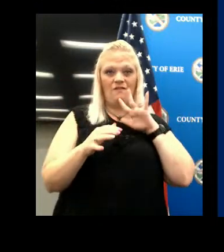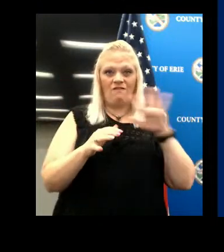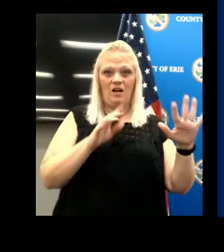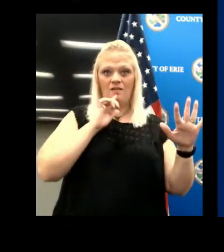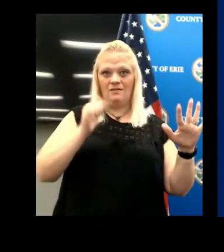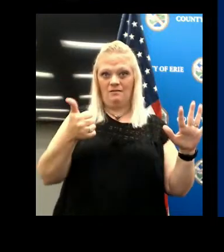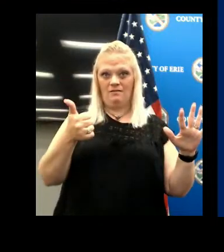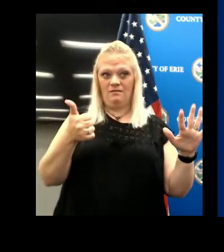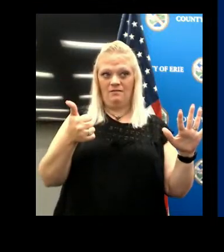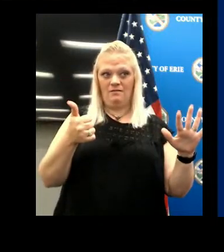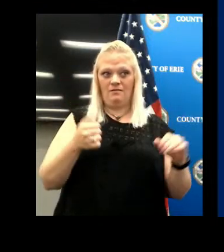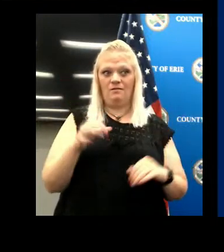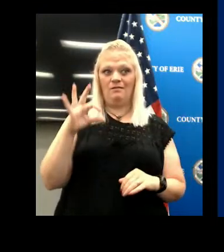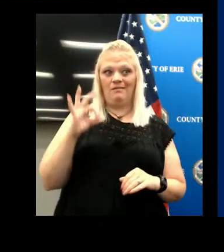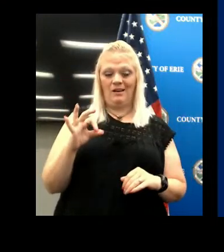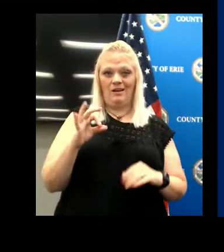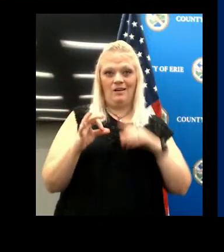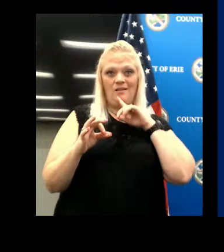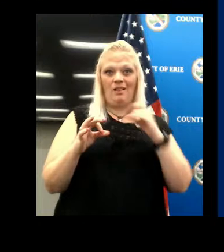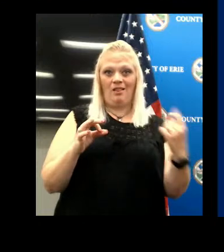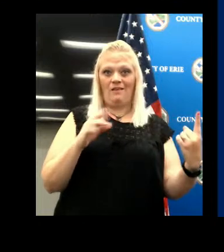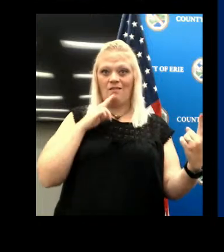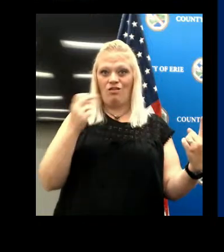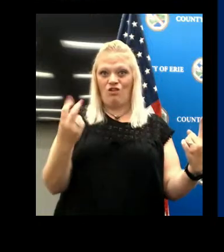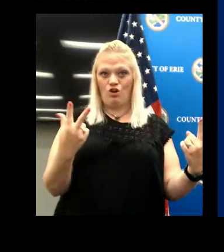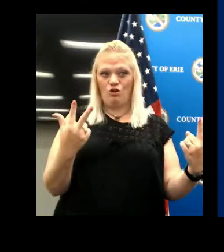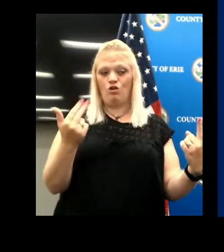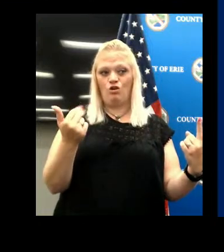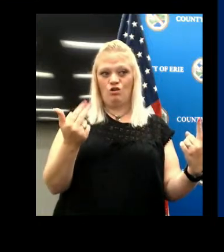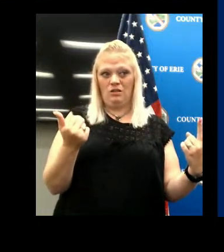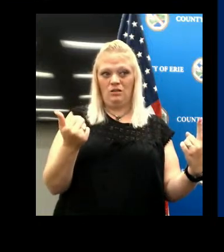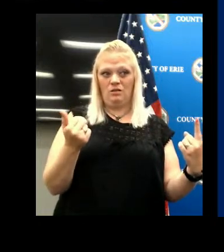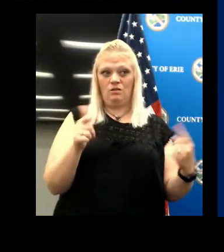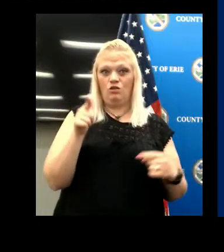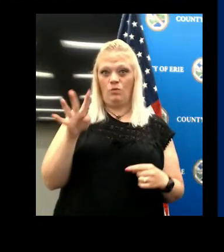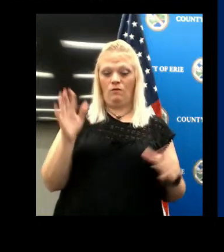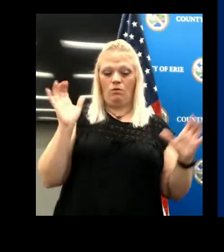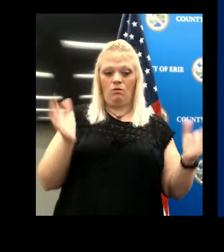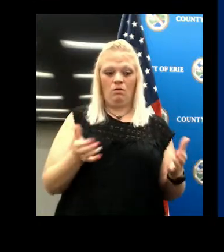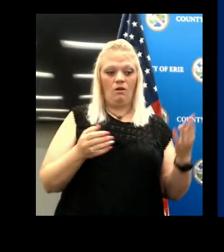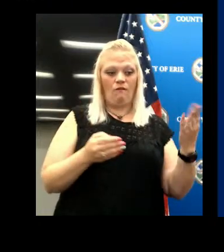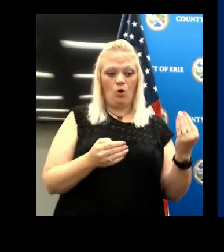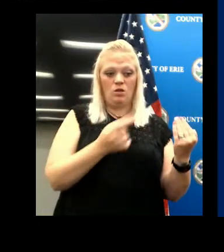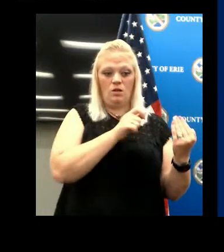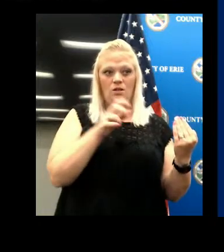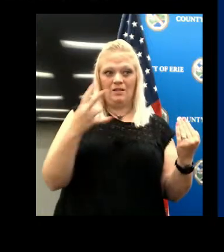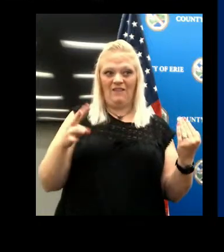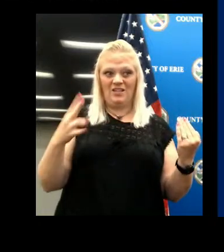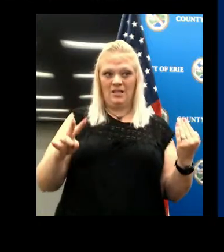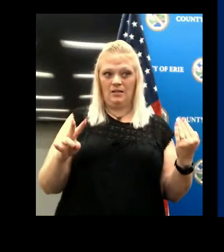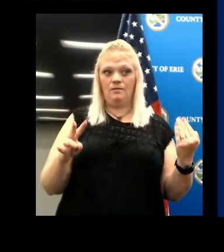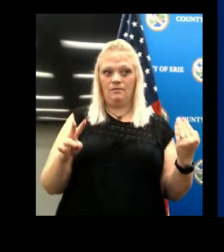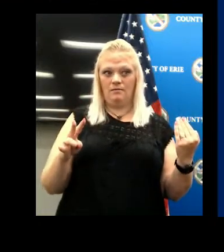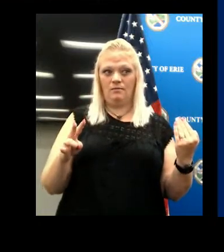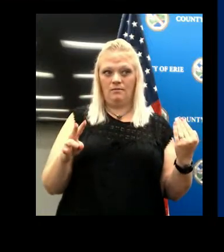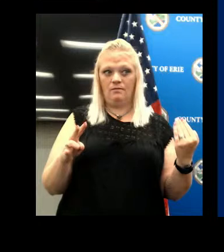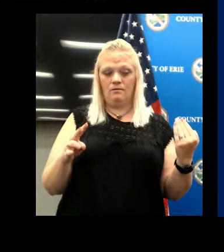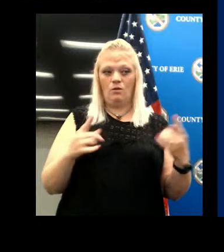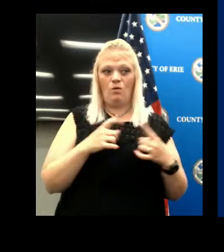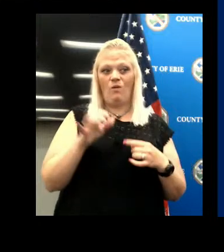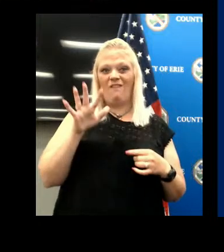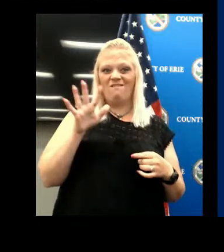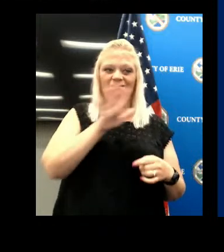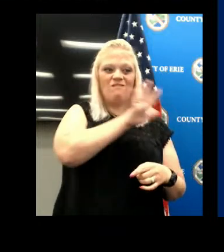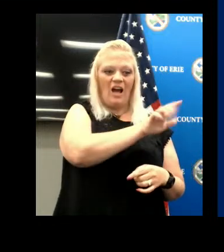10, 9 from 11 to 13, 24 are from 14 to 17. So if you look at between 5 and 17, which